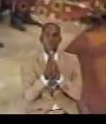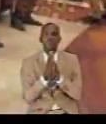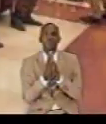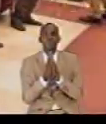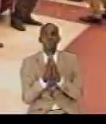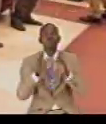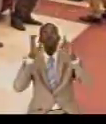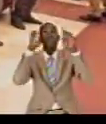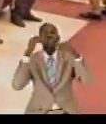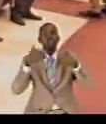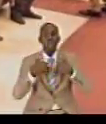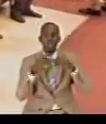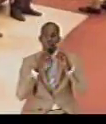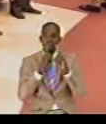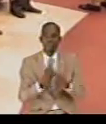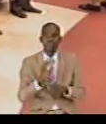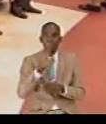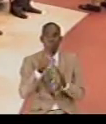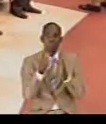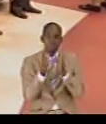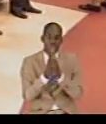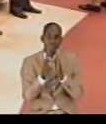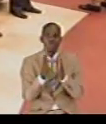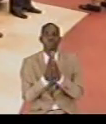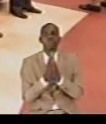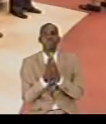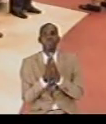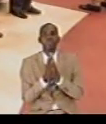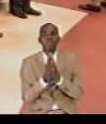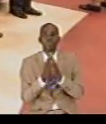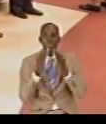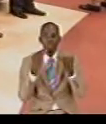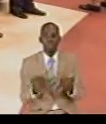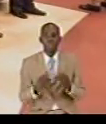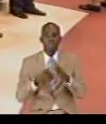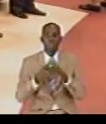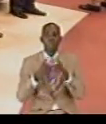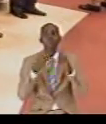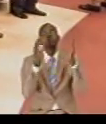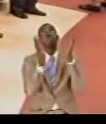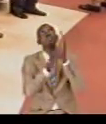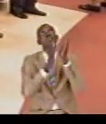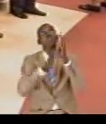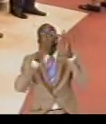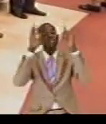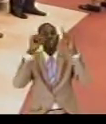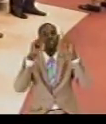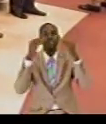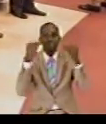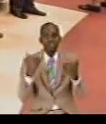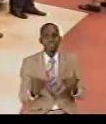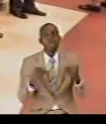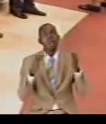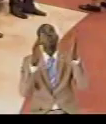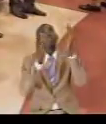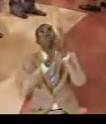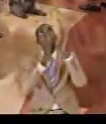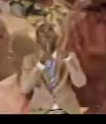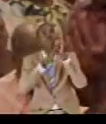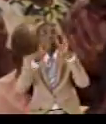He has answered your prayer. Now praise him. Now praise him.